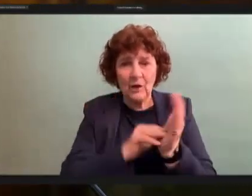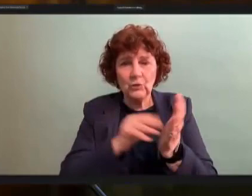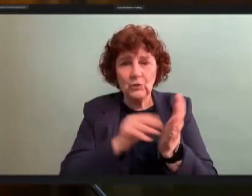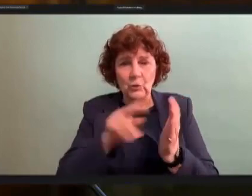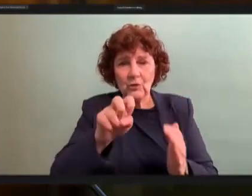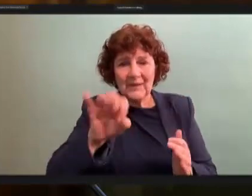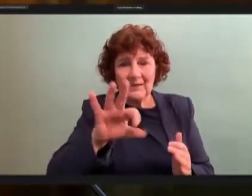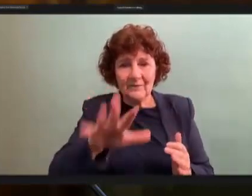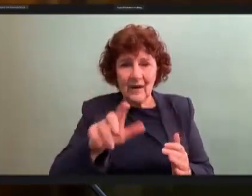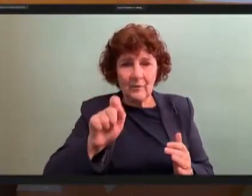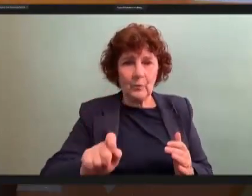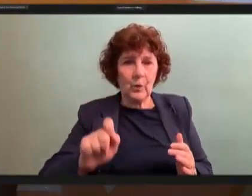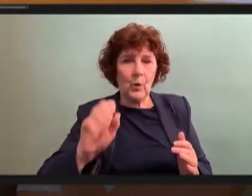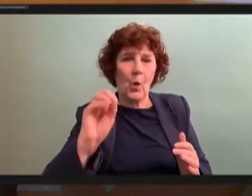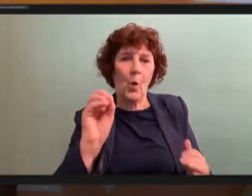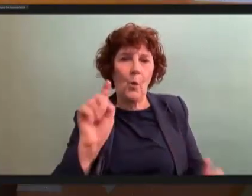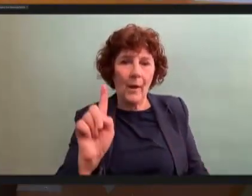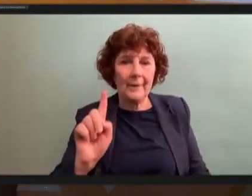$148,295.01.